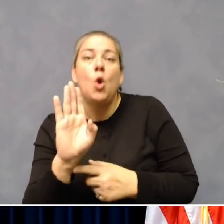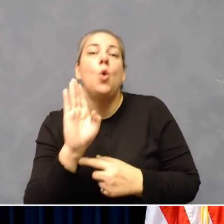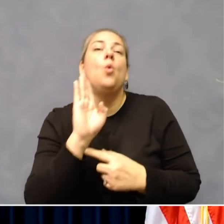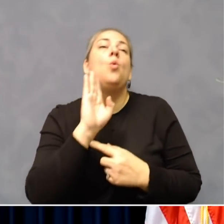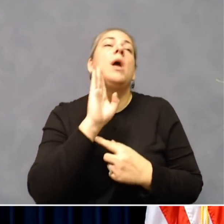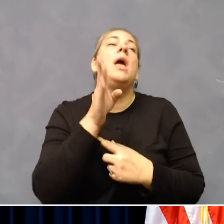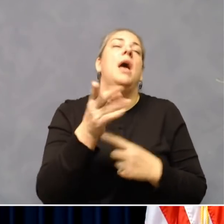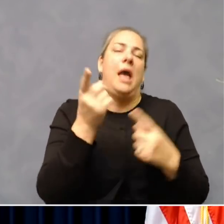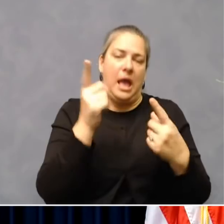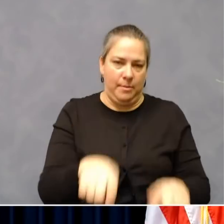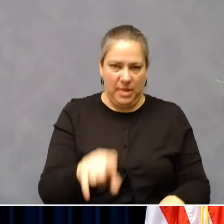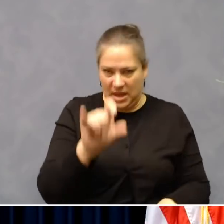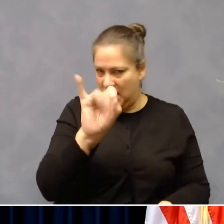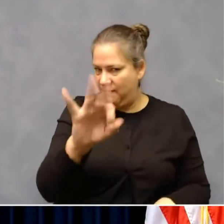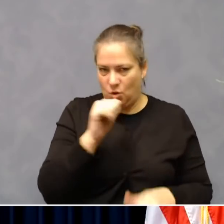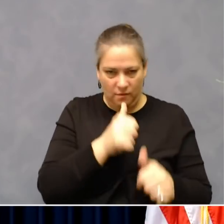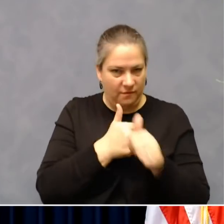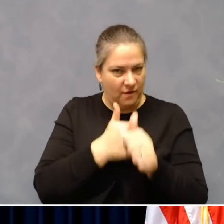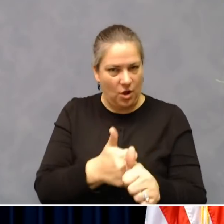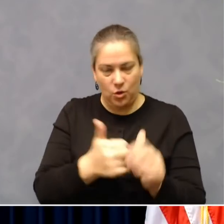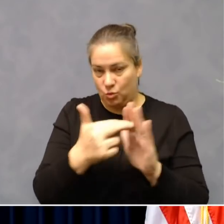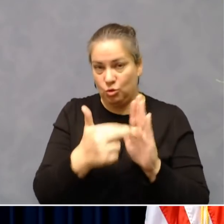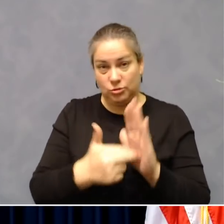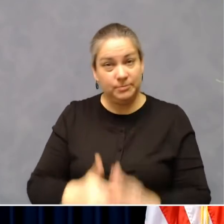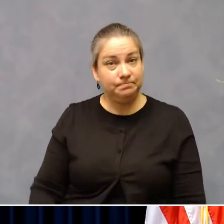joe sanka from the courier journal